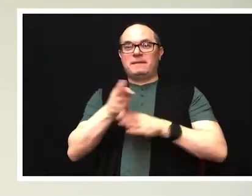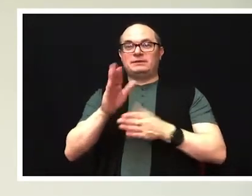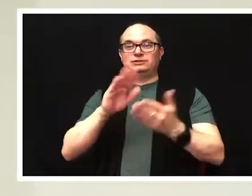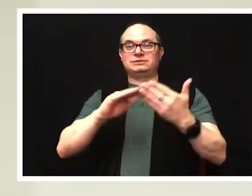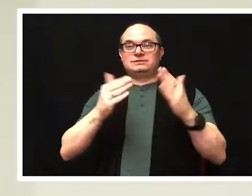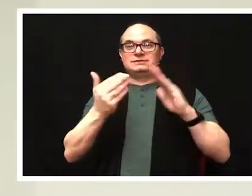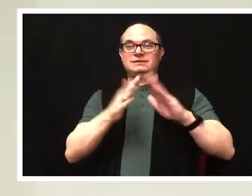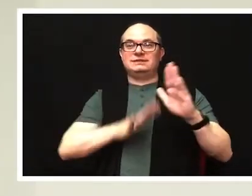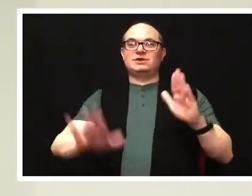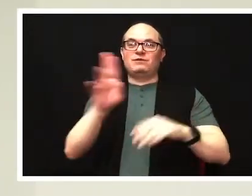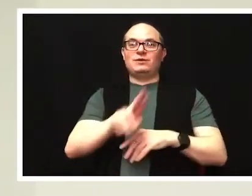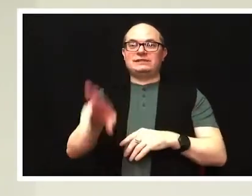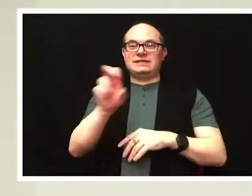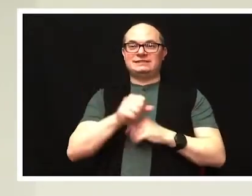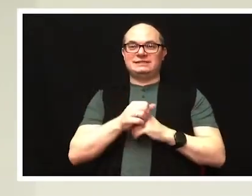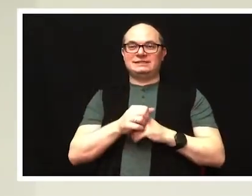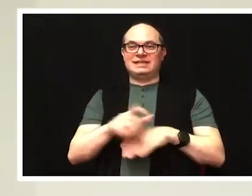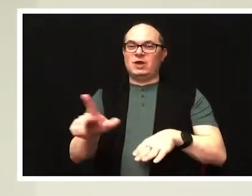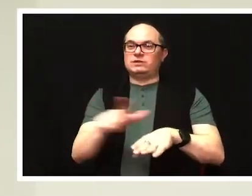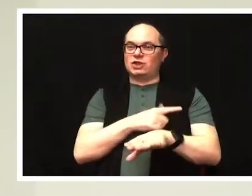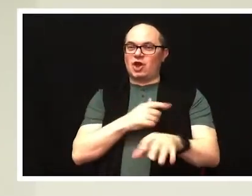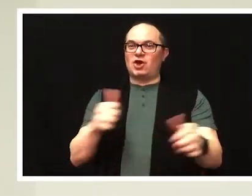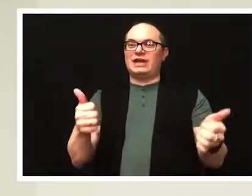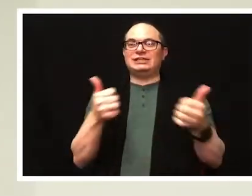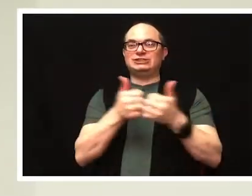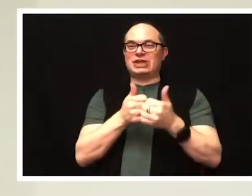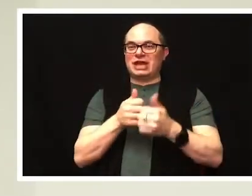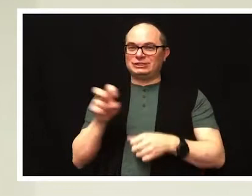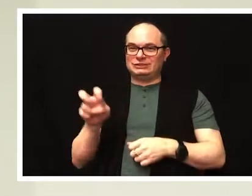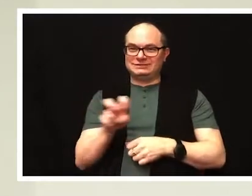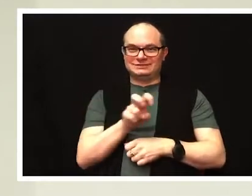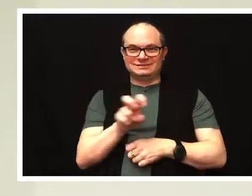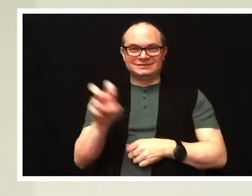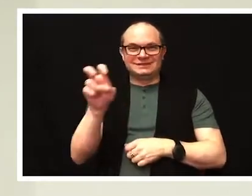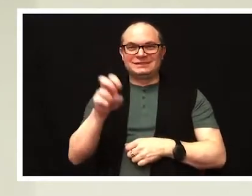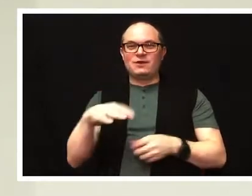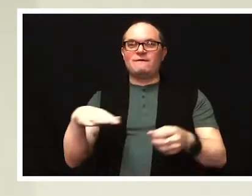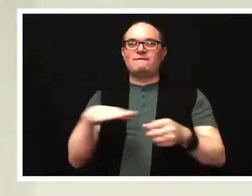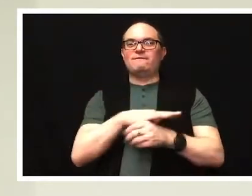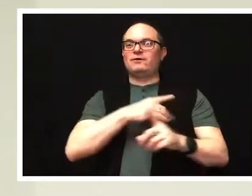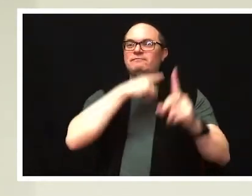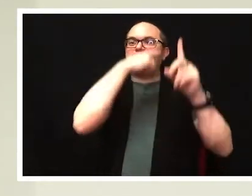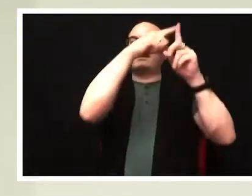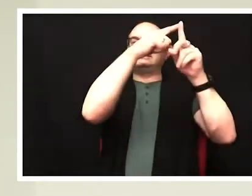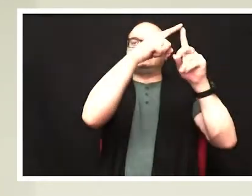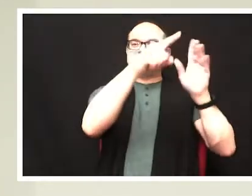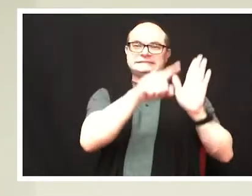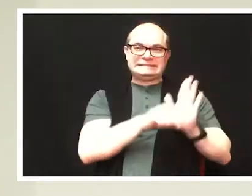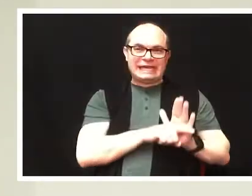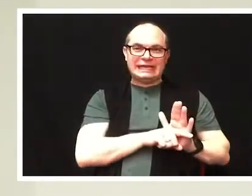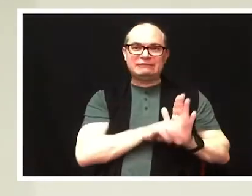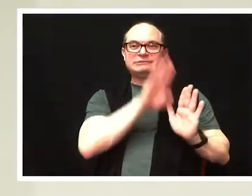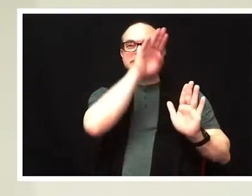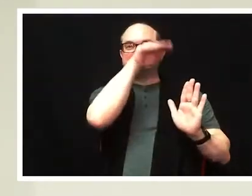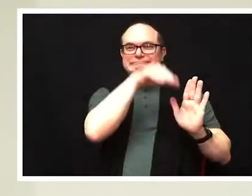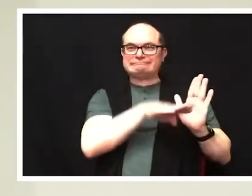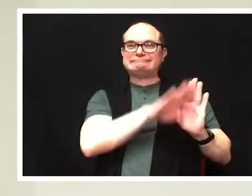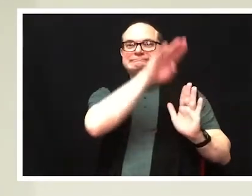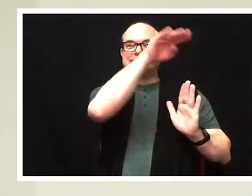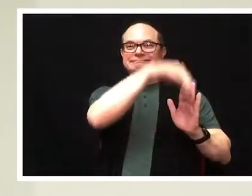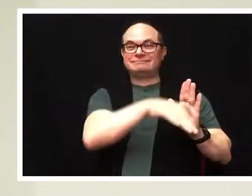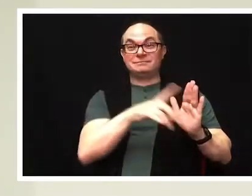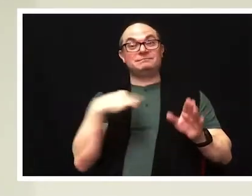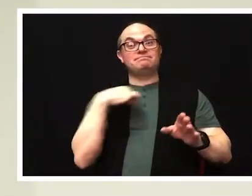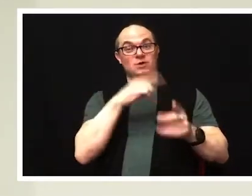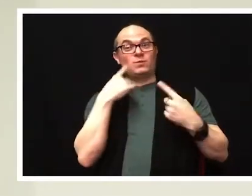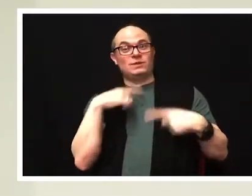States. It was a long and challenging road full of mountains, peaks, and valleys. But guess what? We